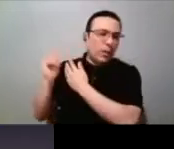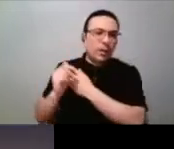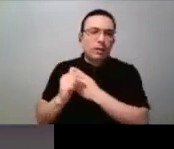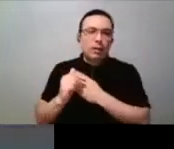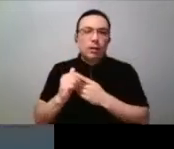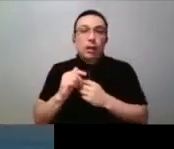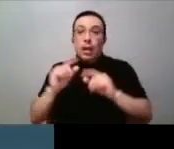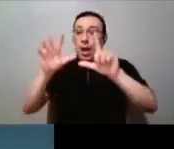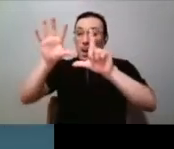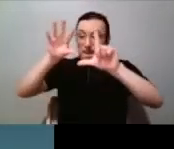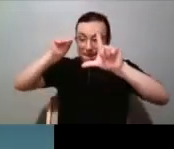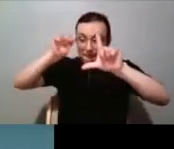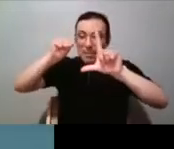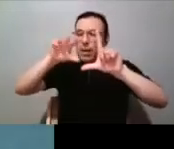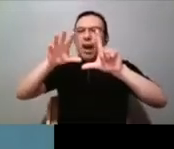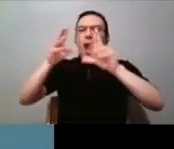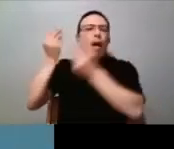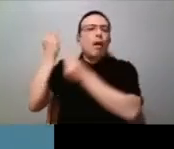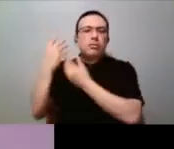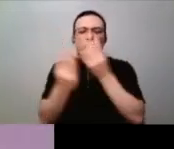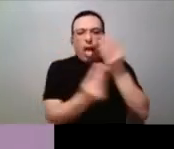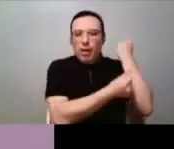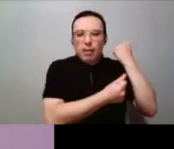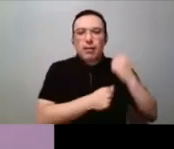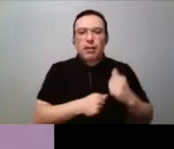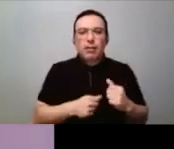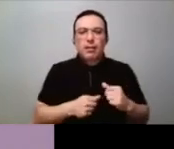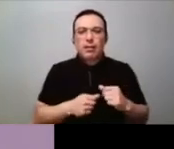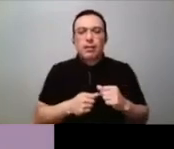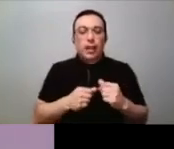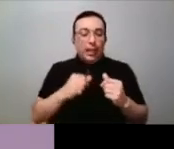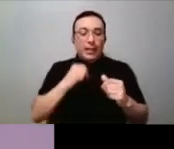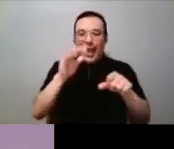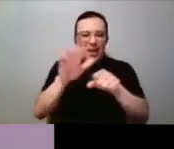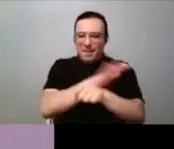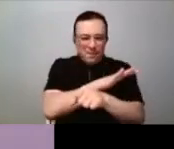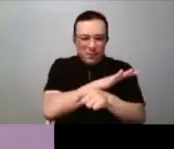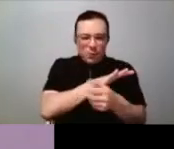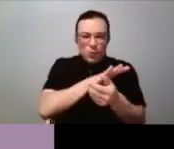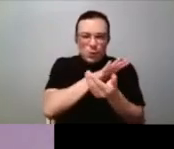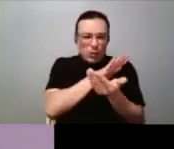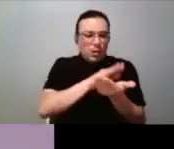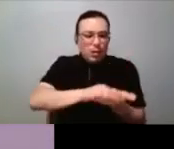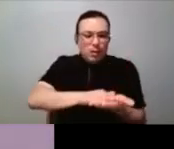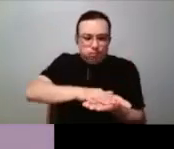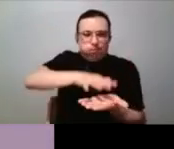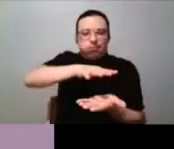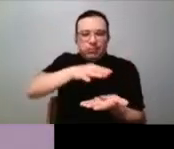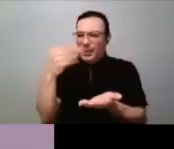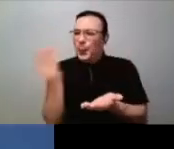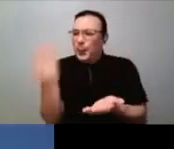Not quite emerging from their developing fluid, that unruly pace that erupts unpredictably, the